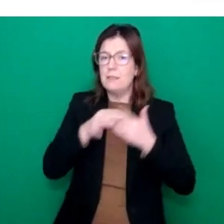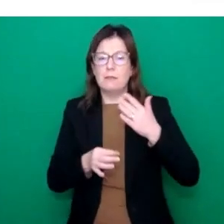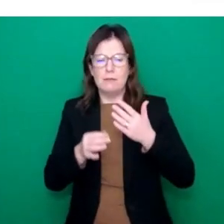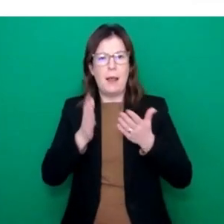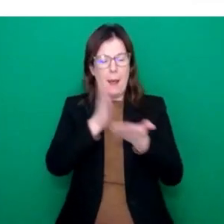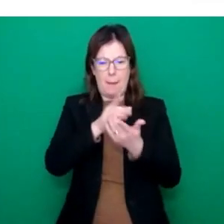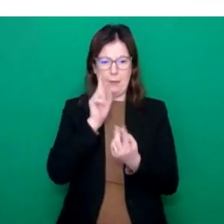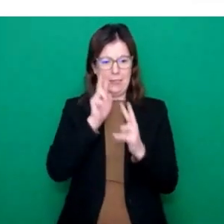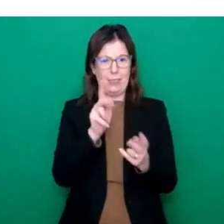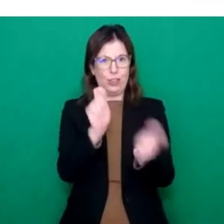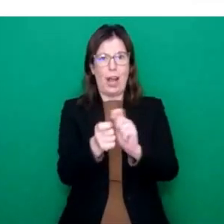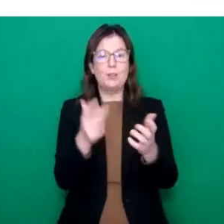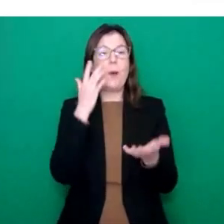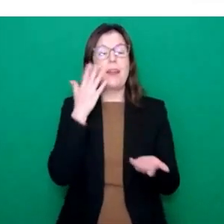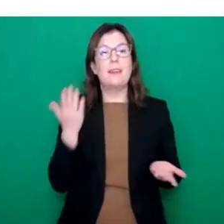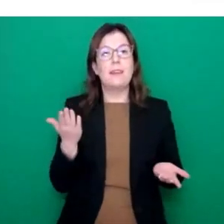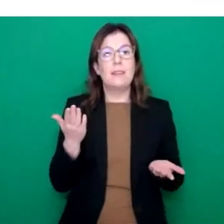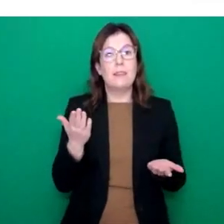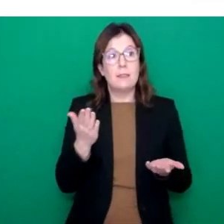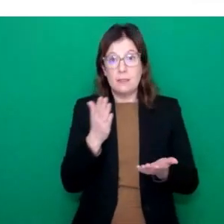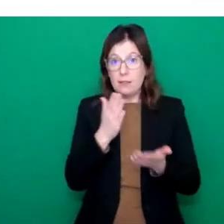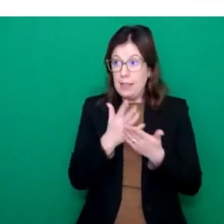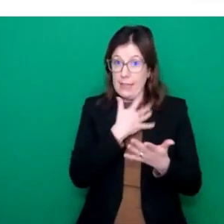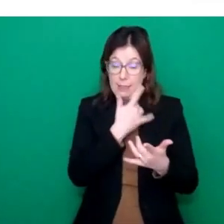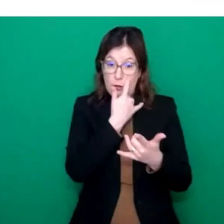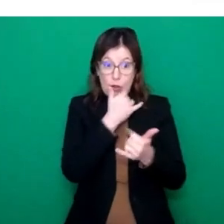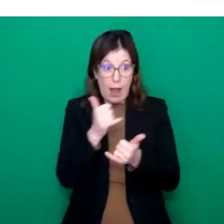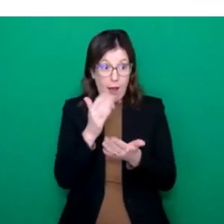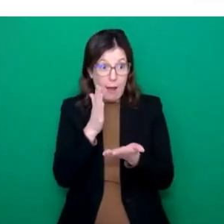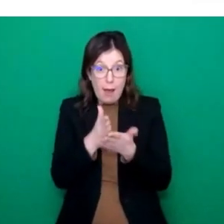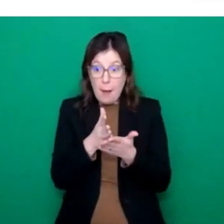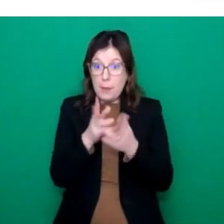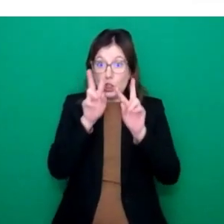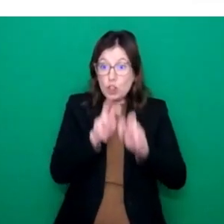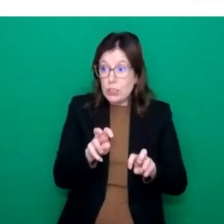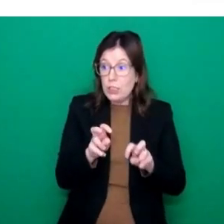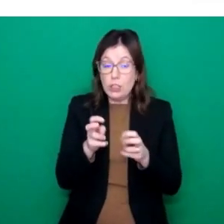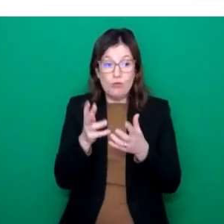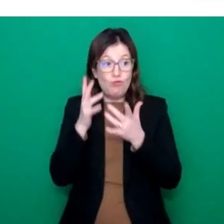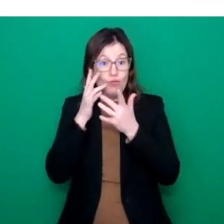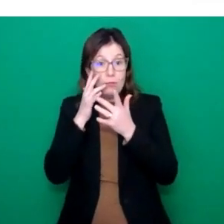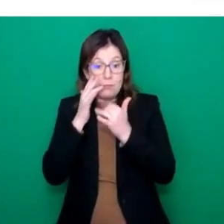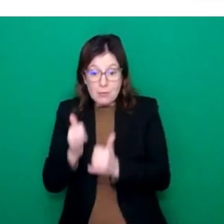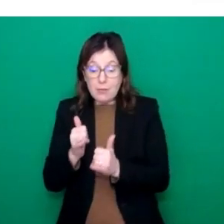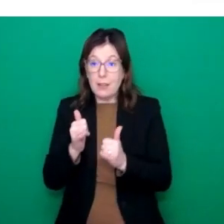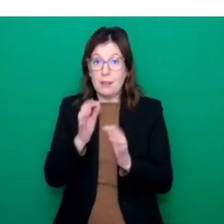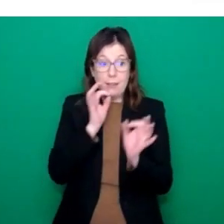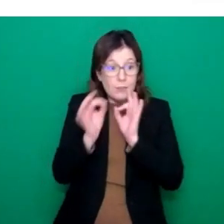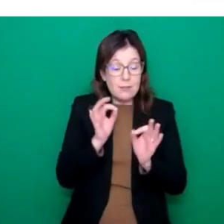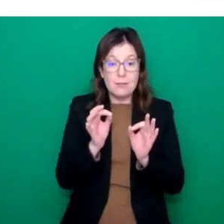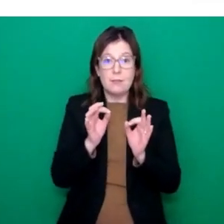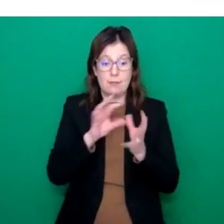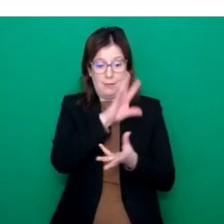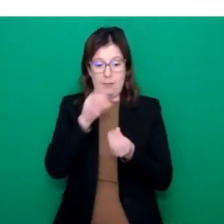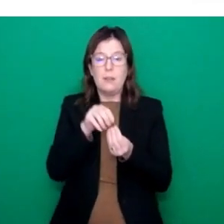if modelled and developed further, may enable feasibility studies for larger studies and research trials, where there will be more